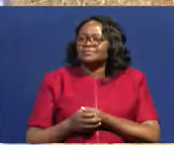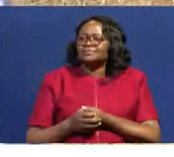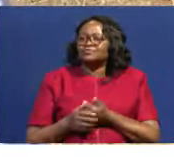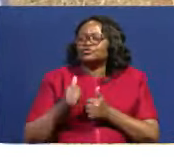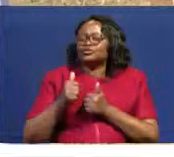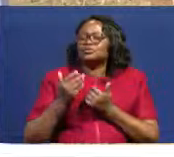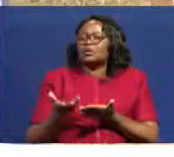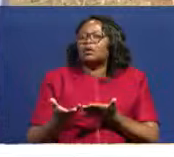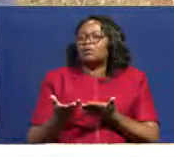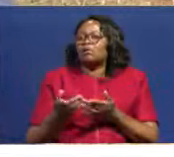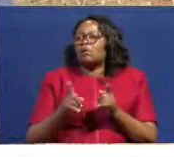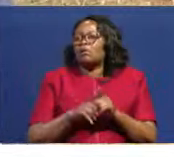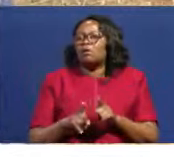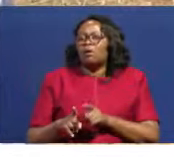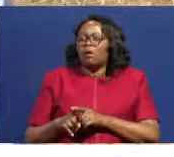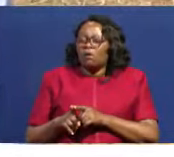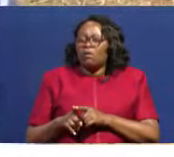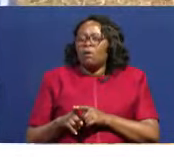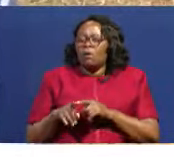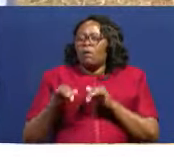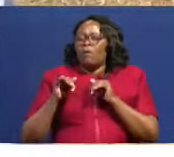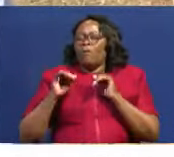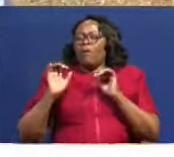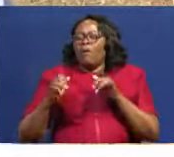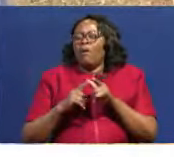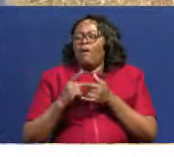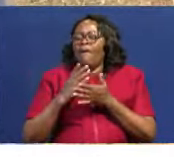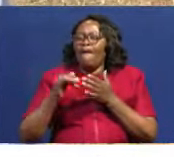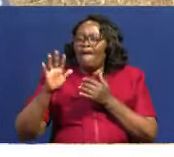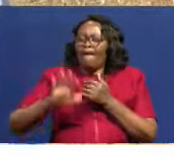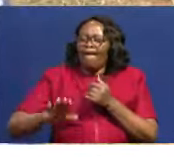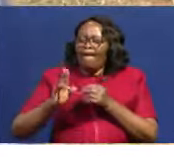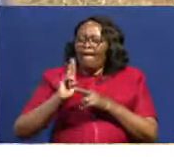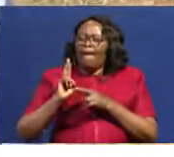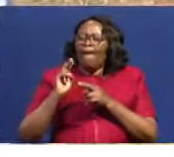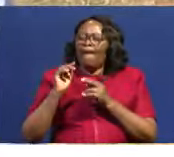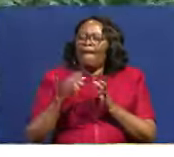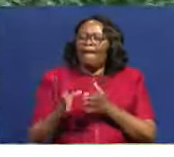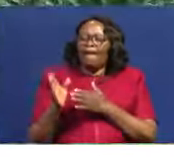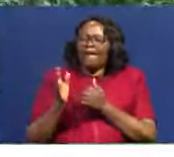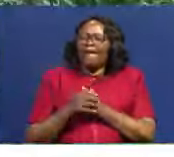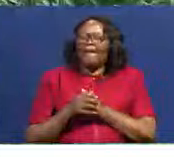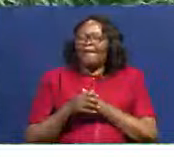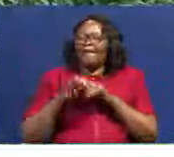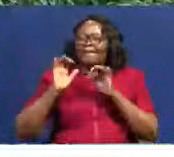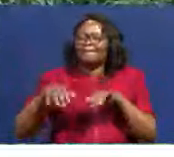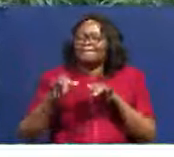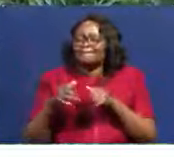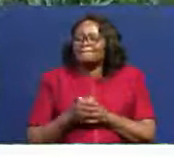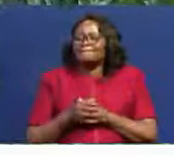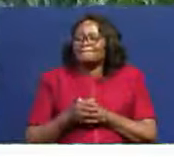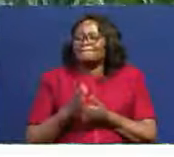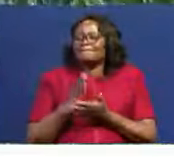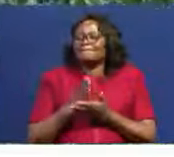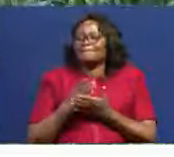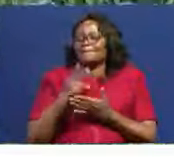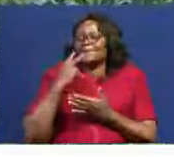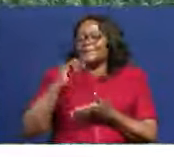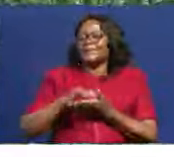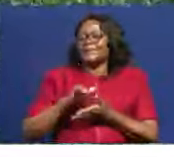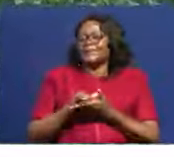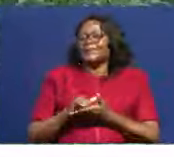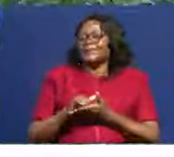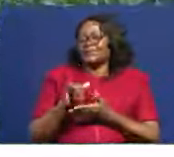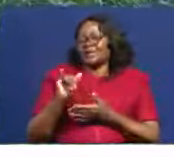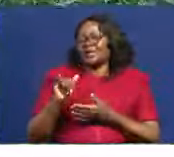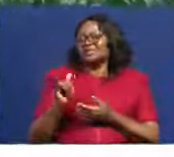which nowadays we also, even the method you're using for agriculture, like now in some of the areas we are using mechanized agriculture. In mechanized agriculture, you find now